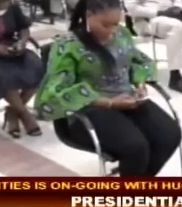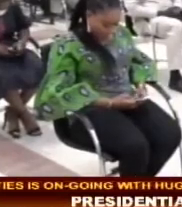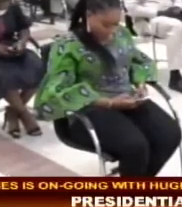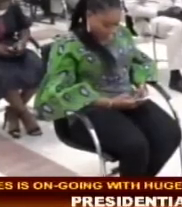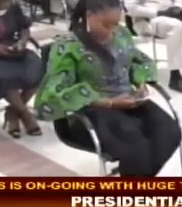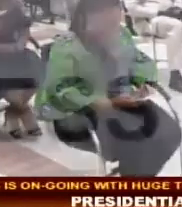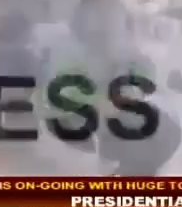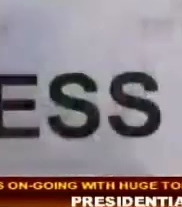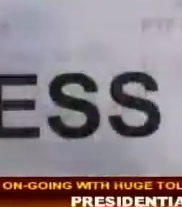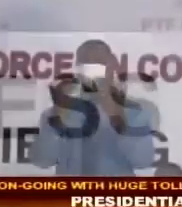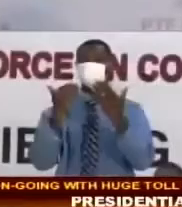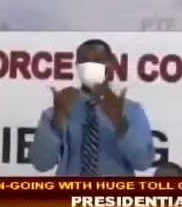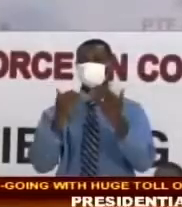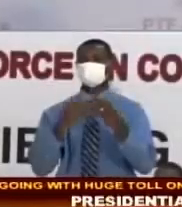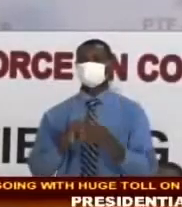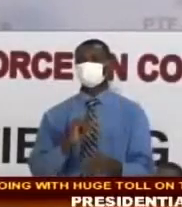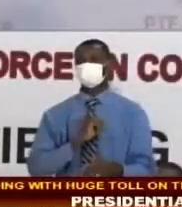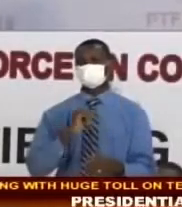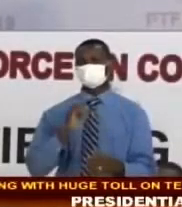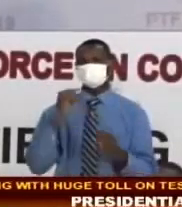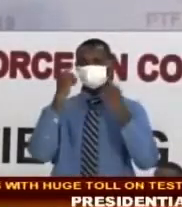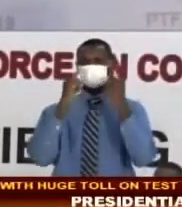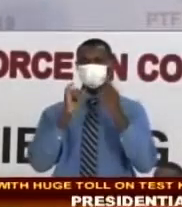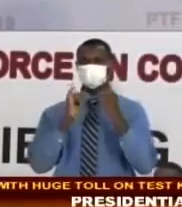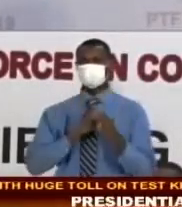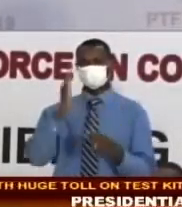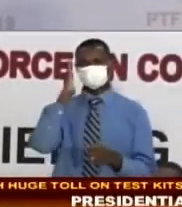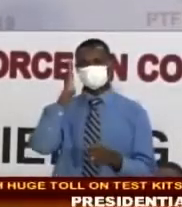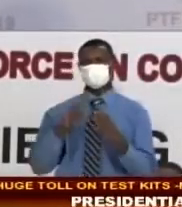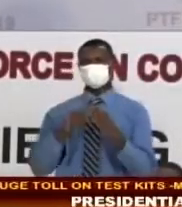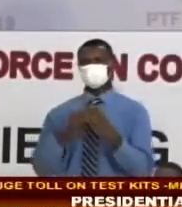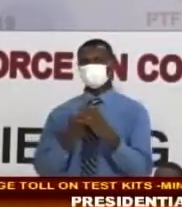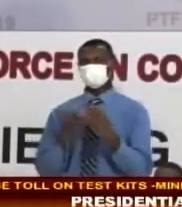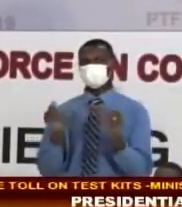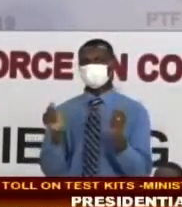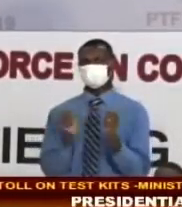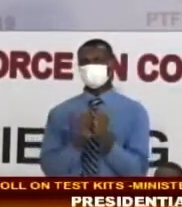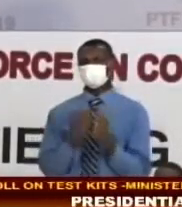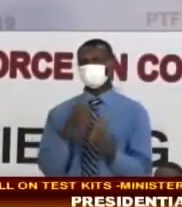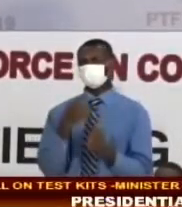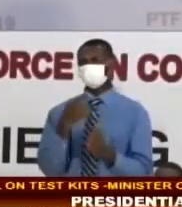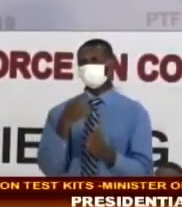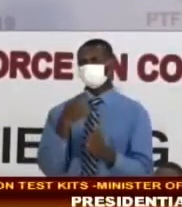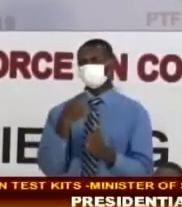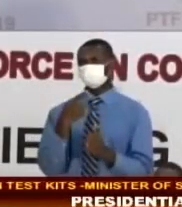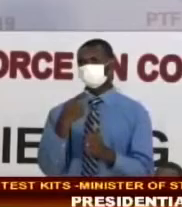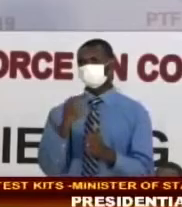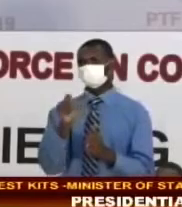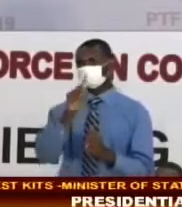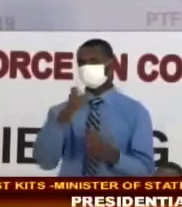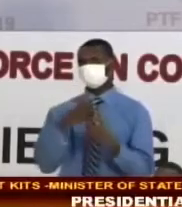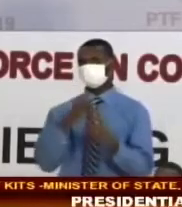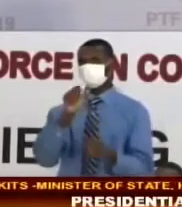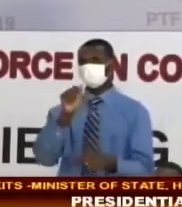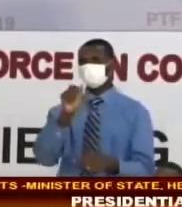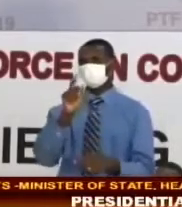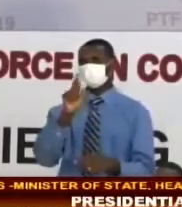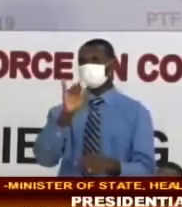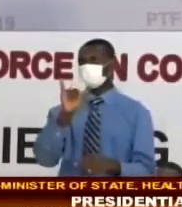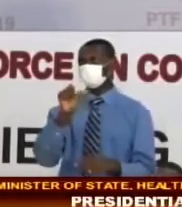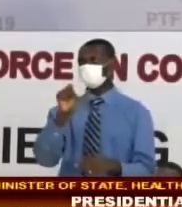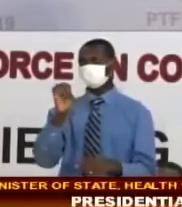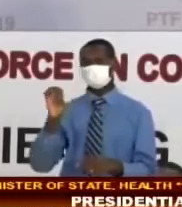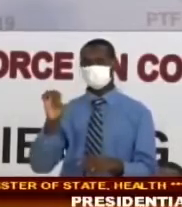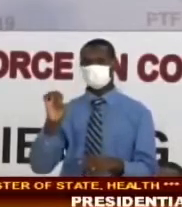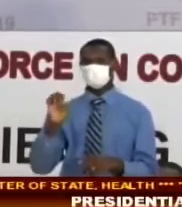Thank you. I think I'll just start with the question from Arise. Yes, because I was on